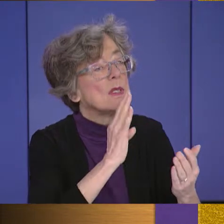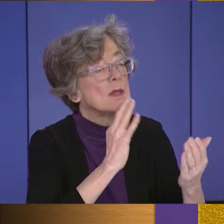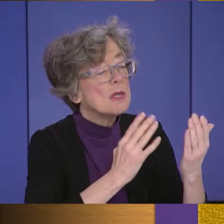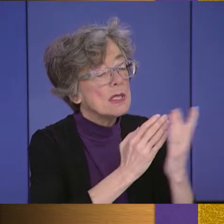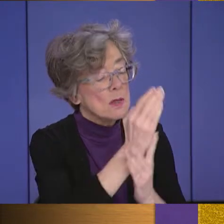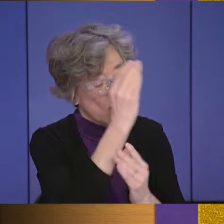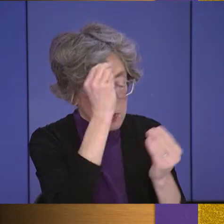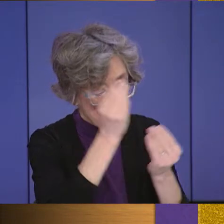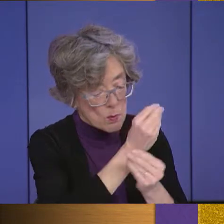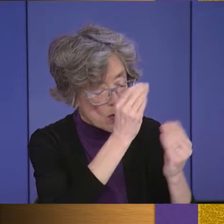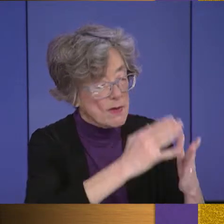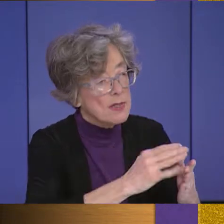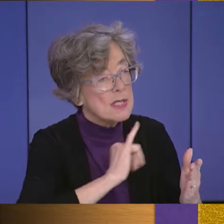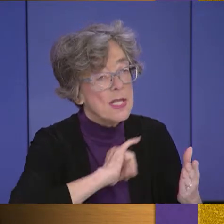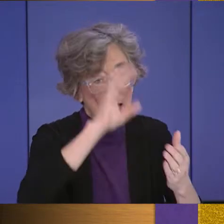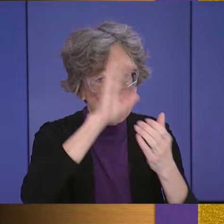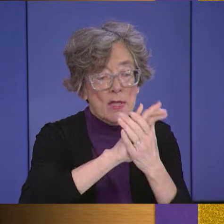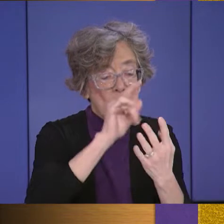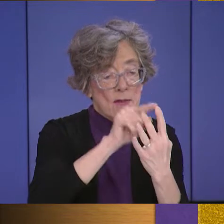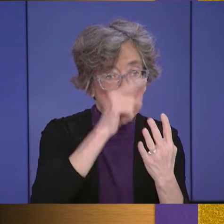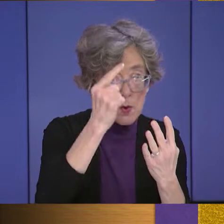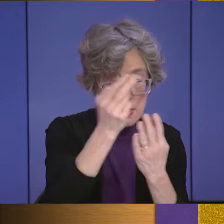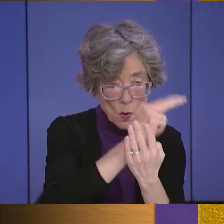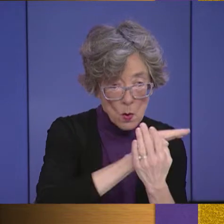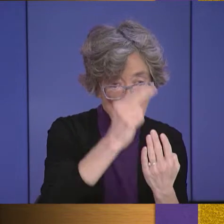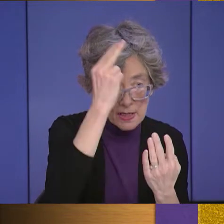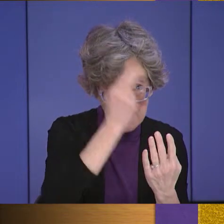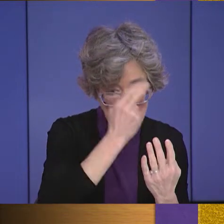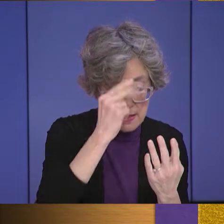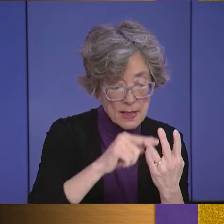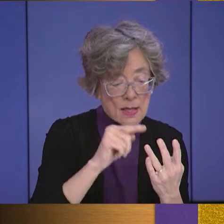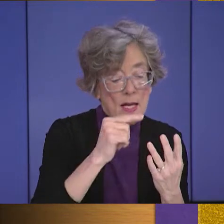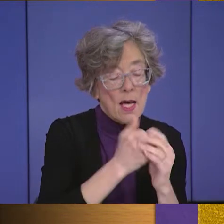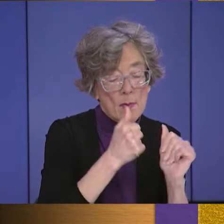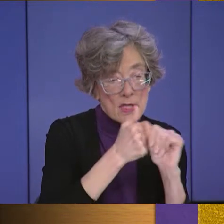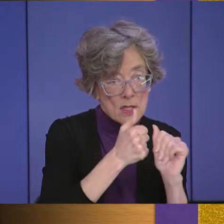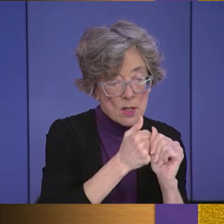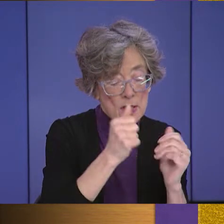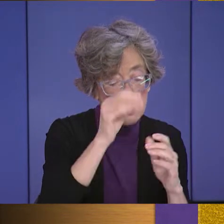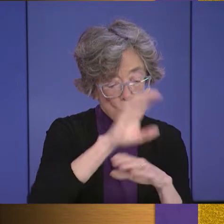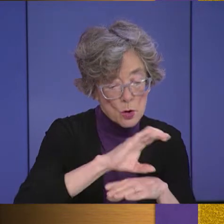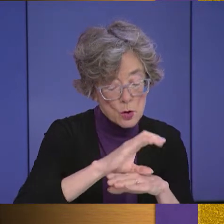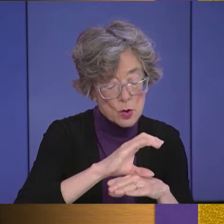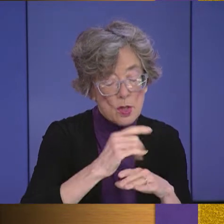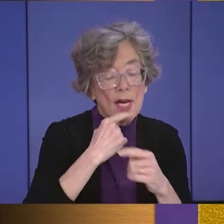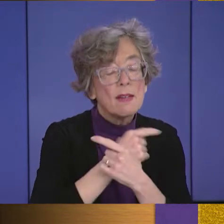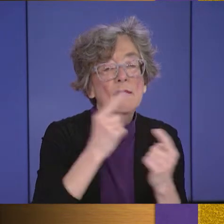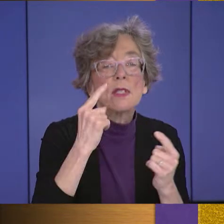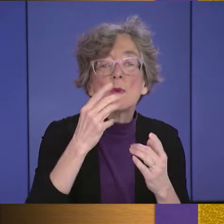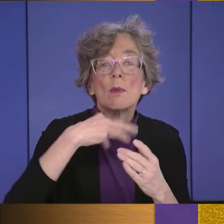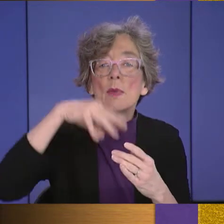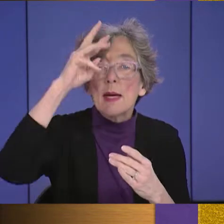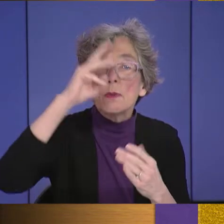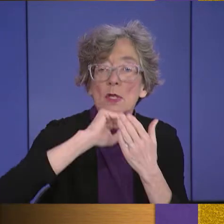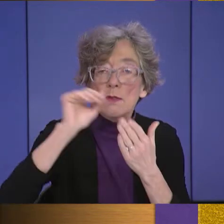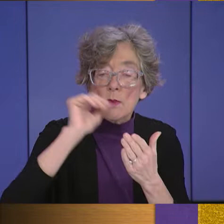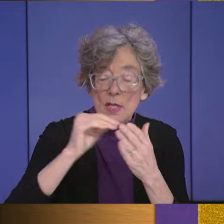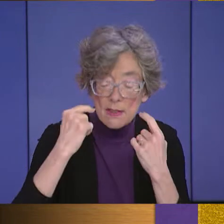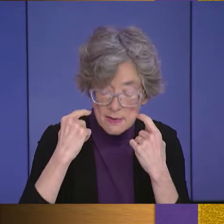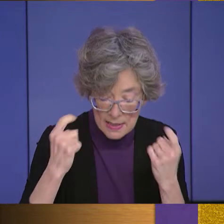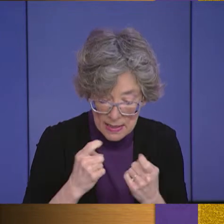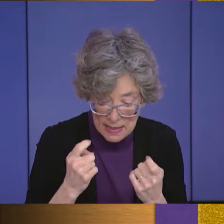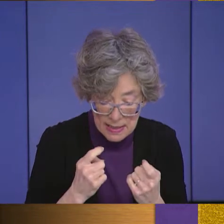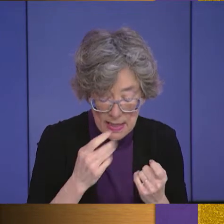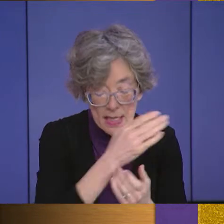the prophets. I believe in one holy Catholic and apostolic church. I confess one baptism for the forgiveness